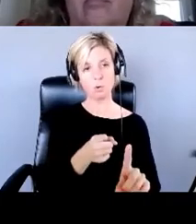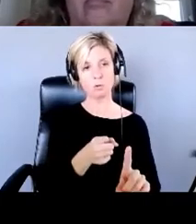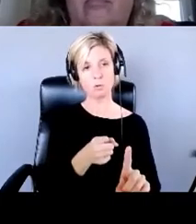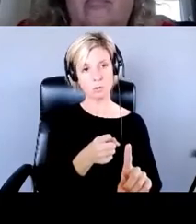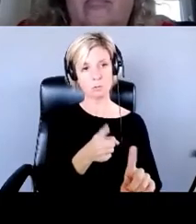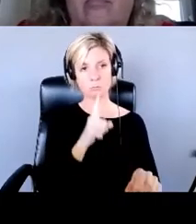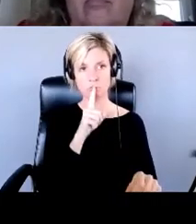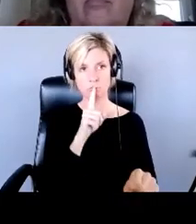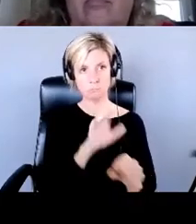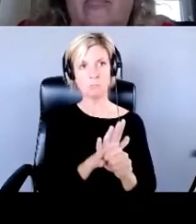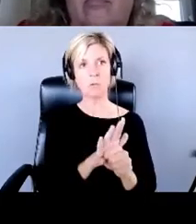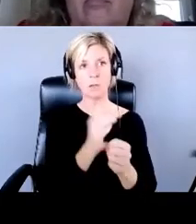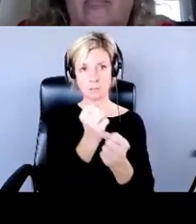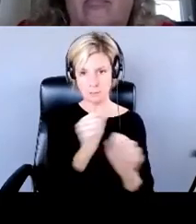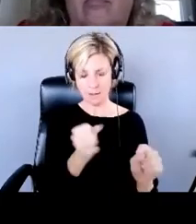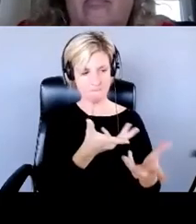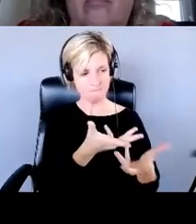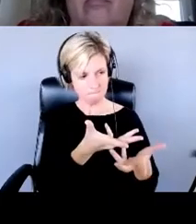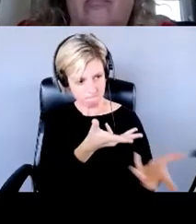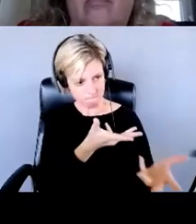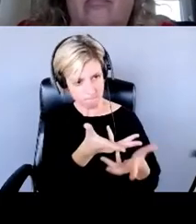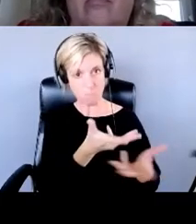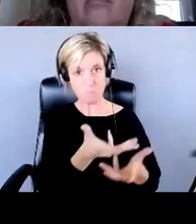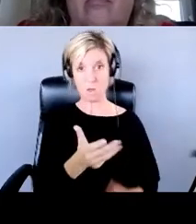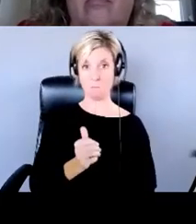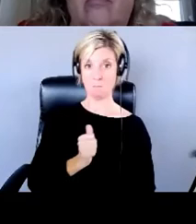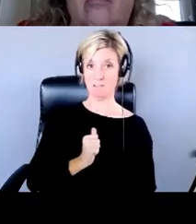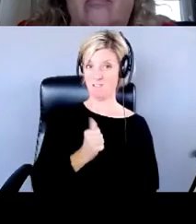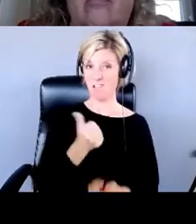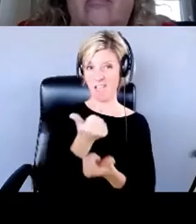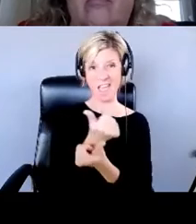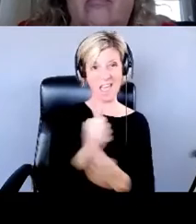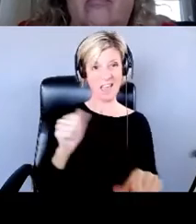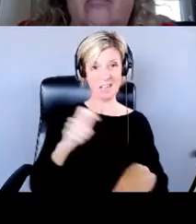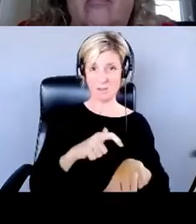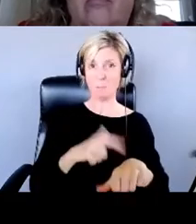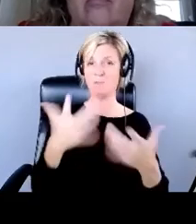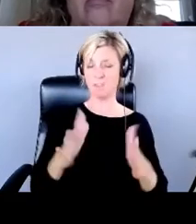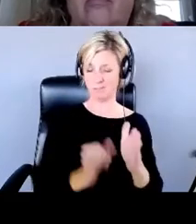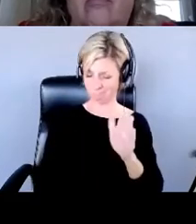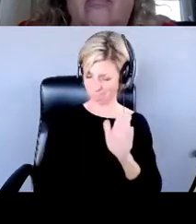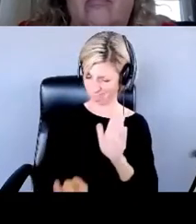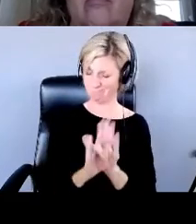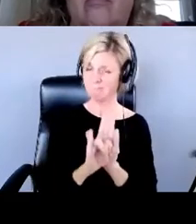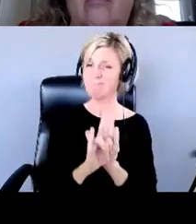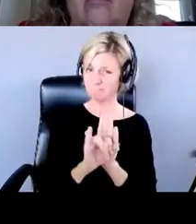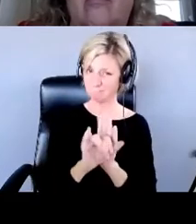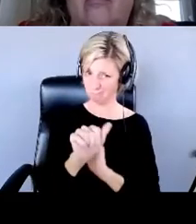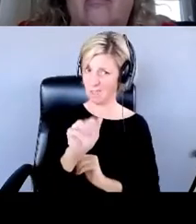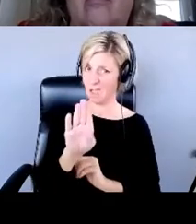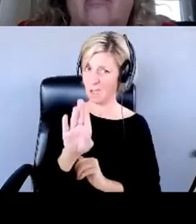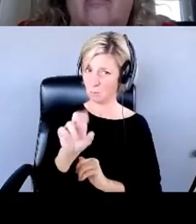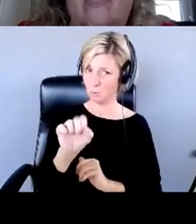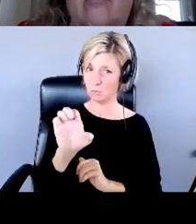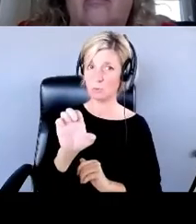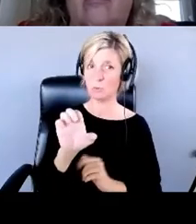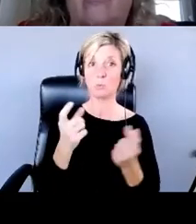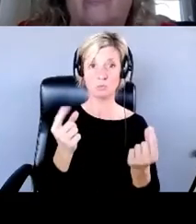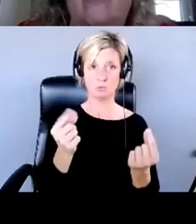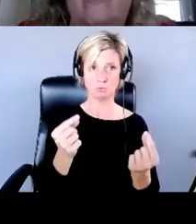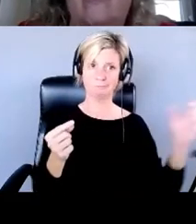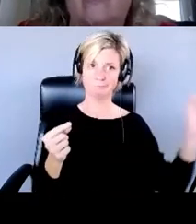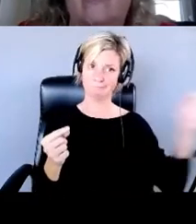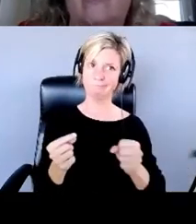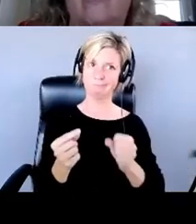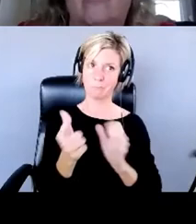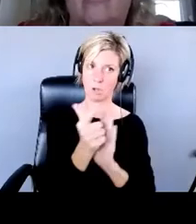done where there's actually been elder abuse identified, is there's a lawyer involved. You know, the older person has counsel. And